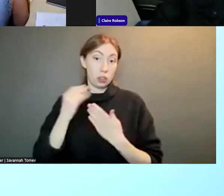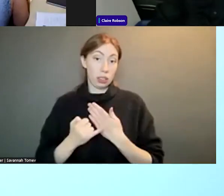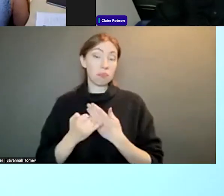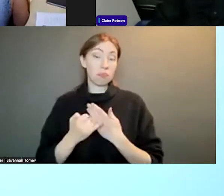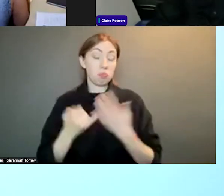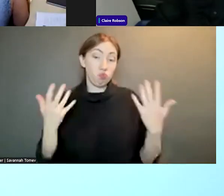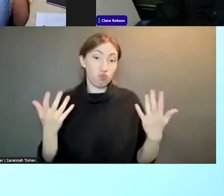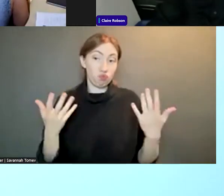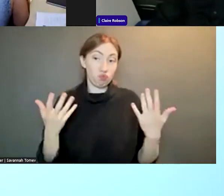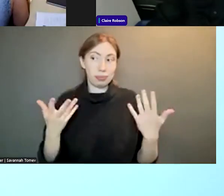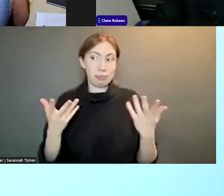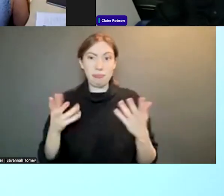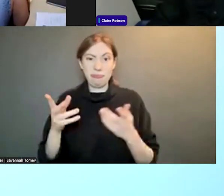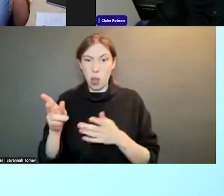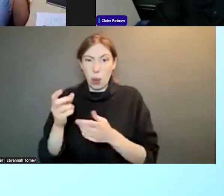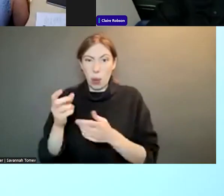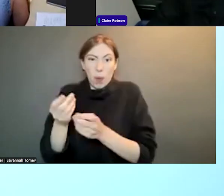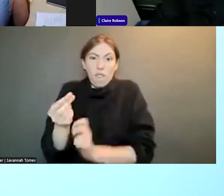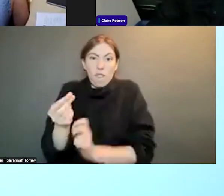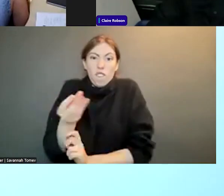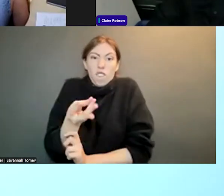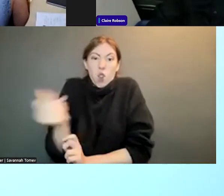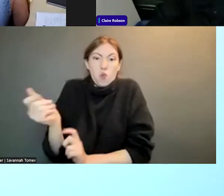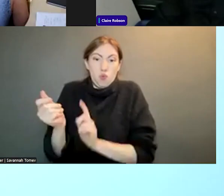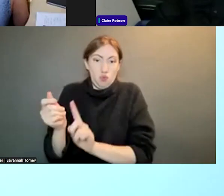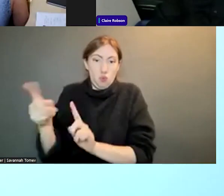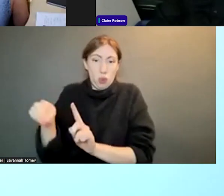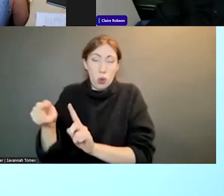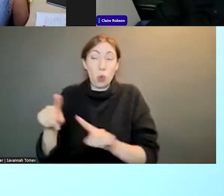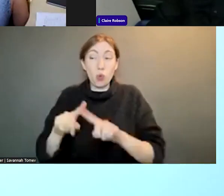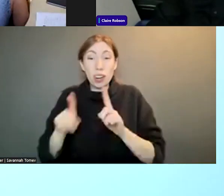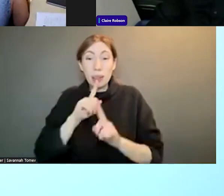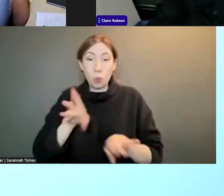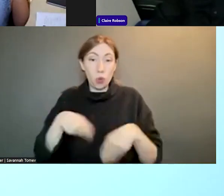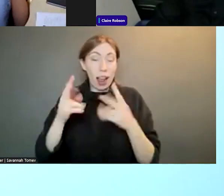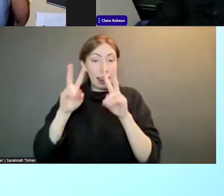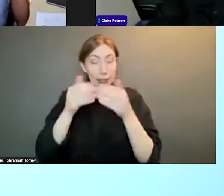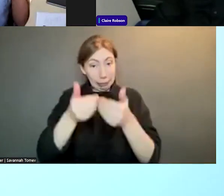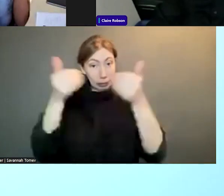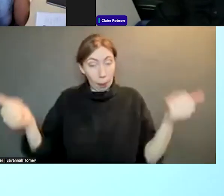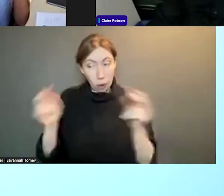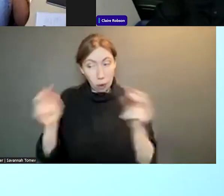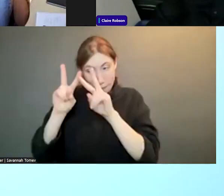not do a separate analysis on trans people, and